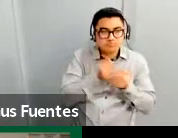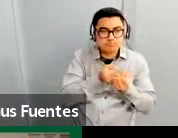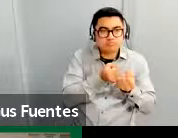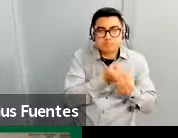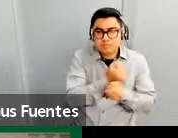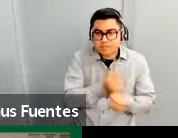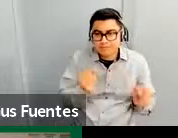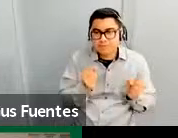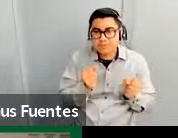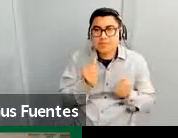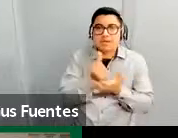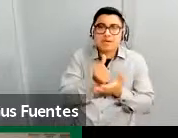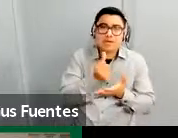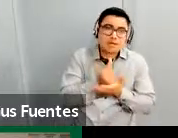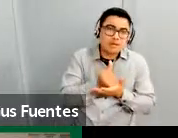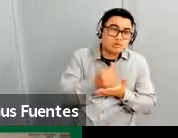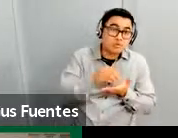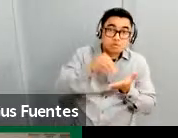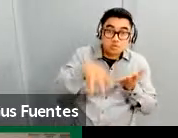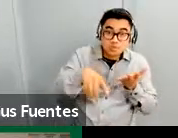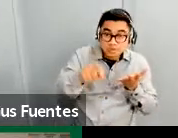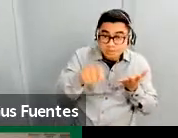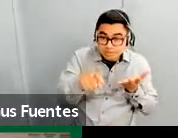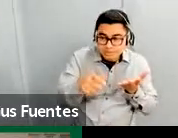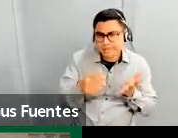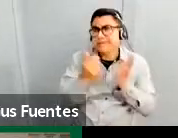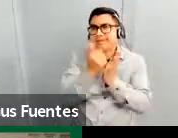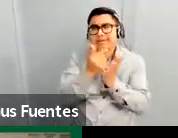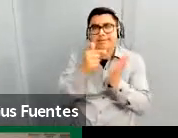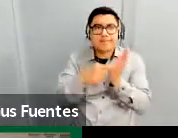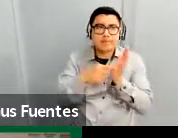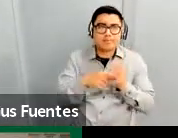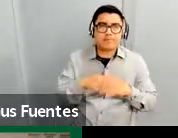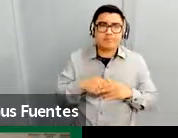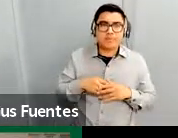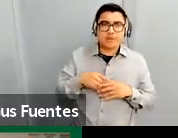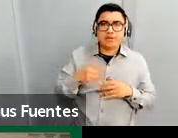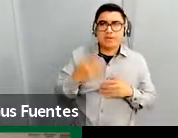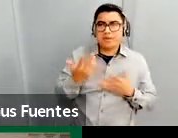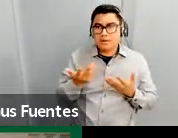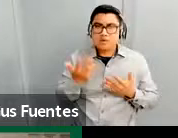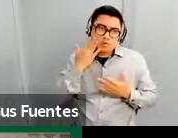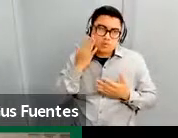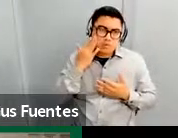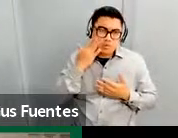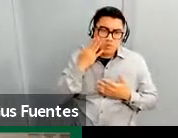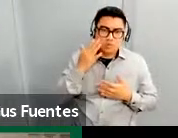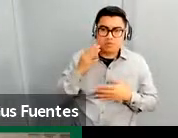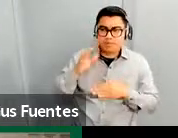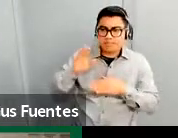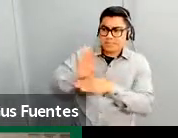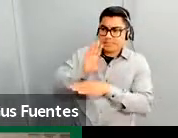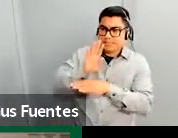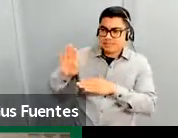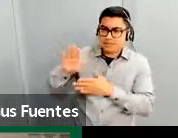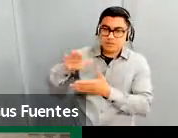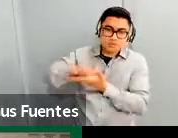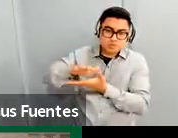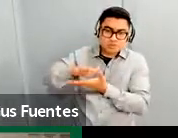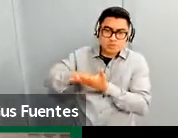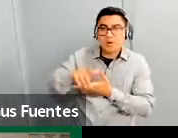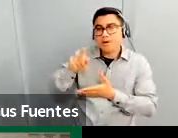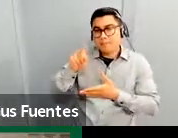So an example of health and safety is we know that businesses and schools should